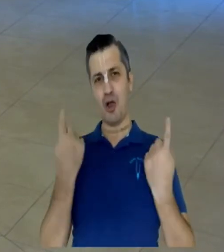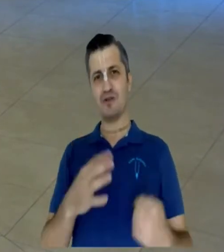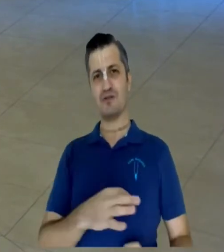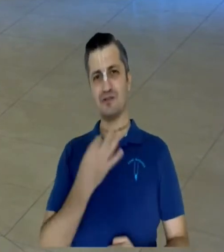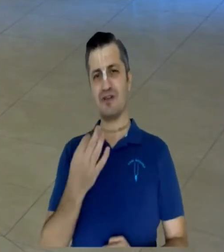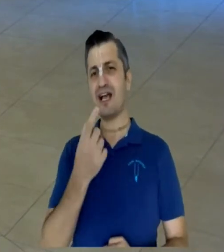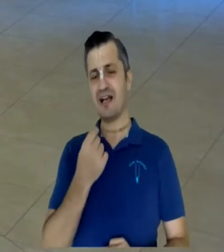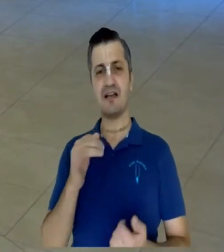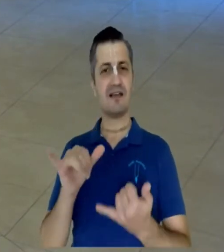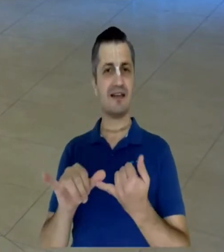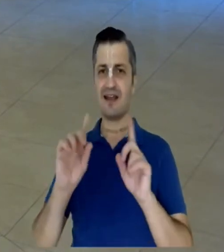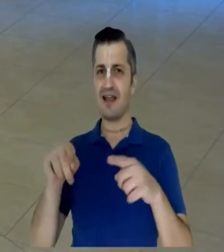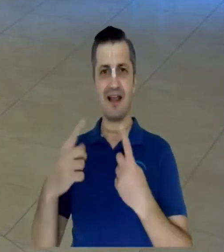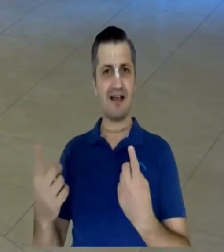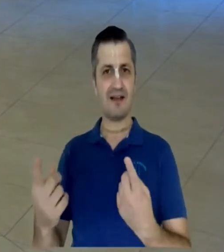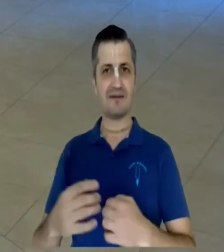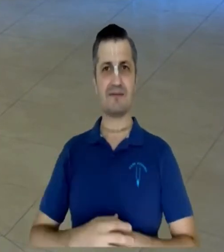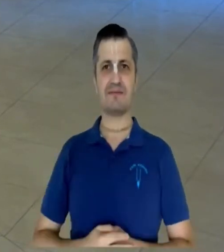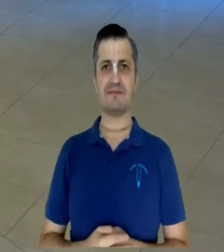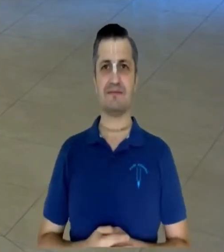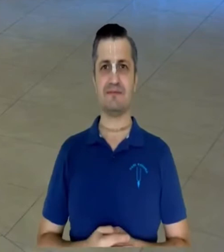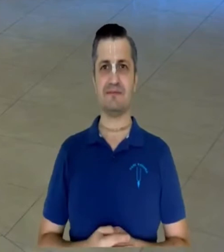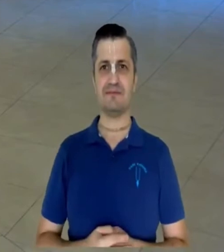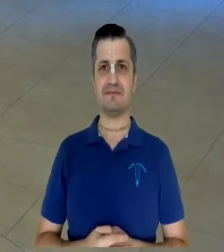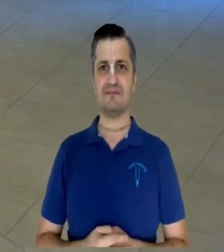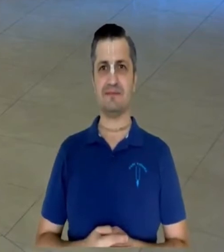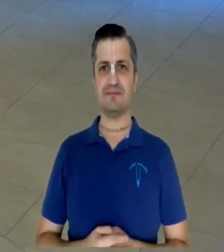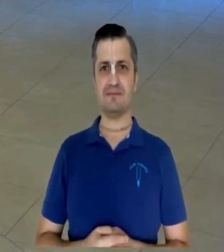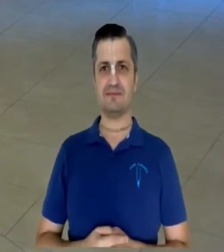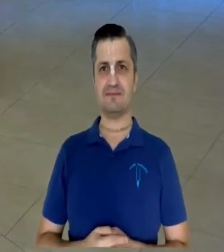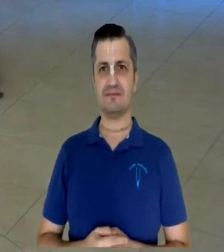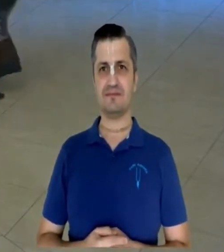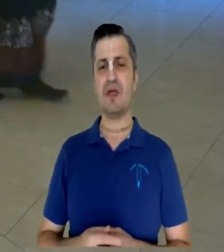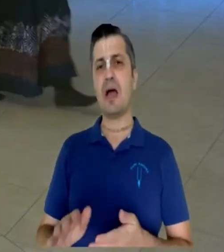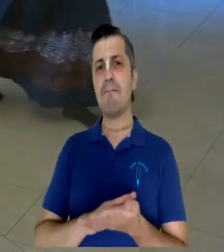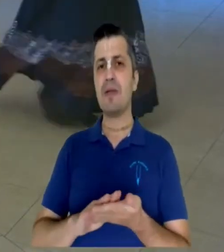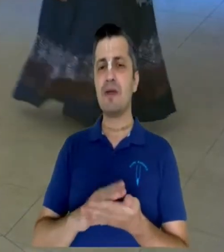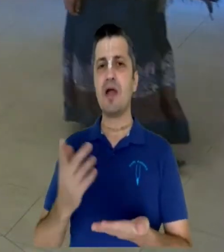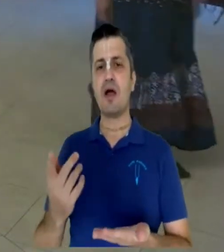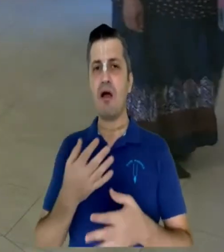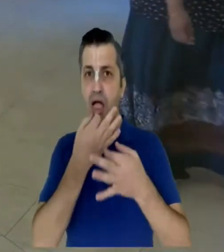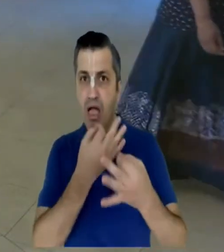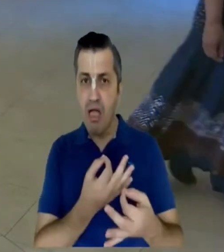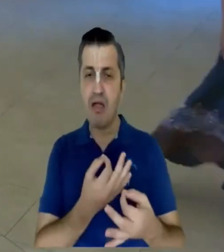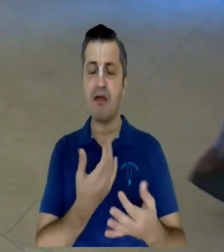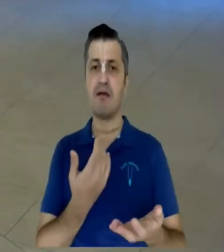to become in contact with material nature. So this means that we get conditioned by this material world.